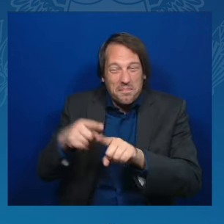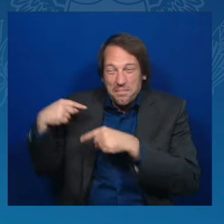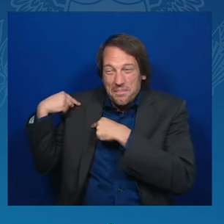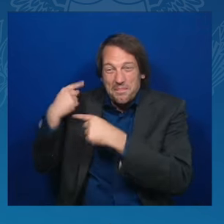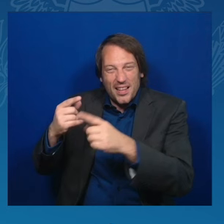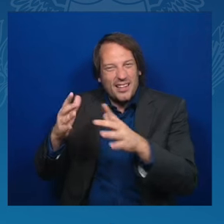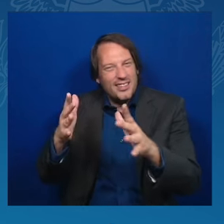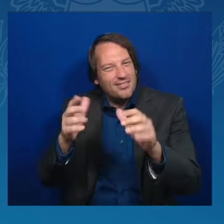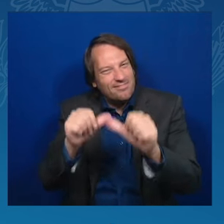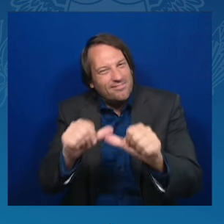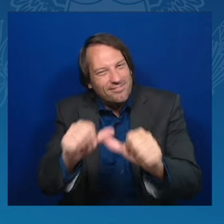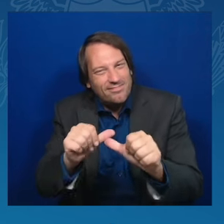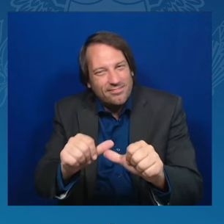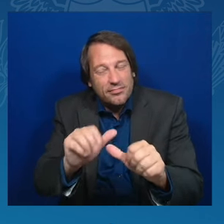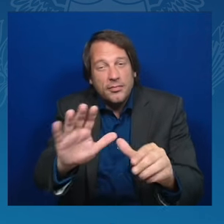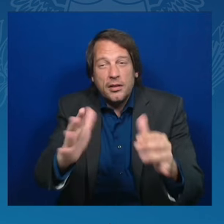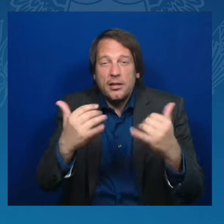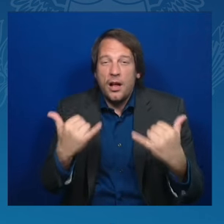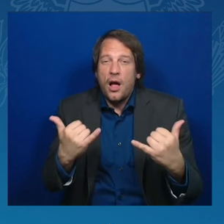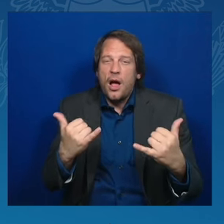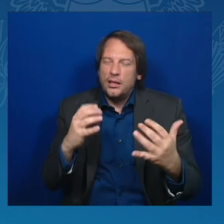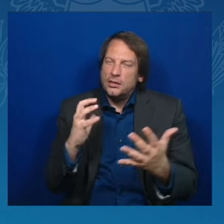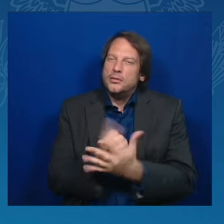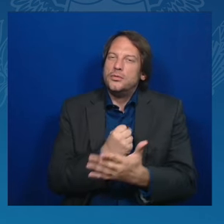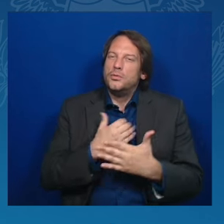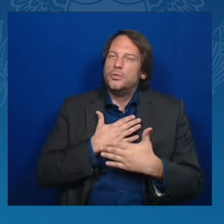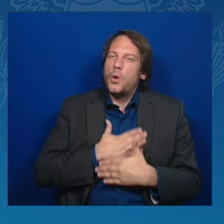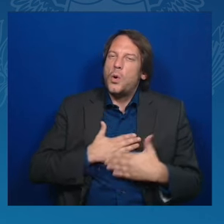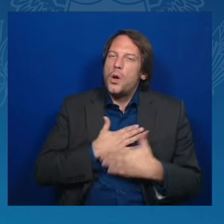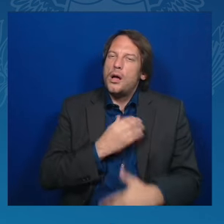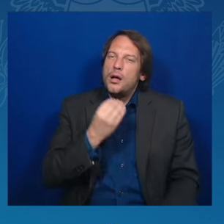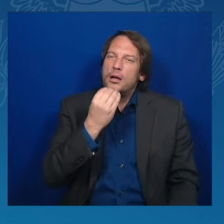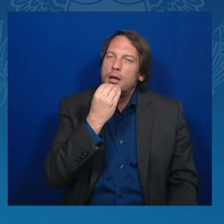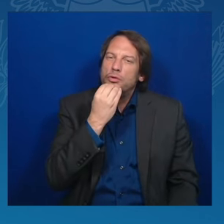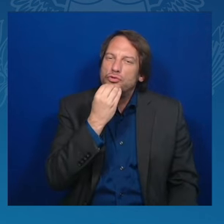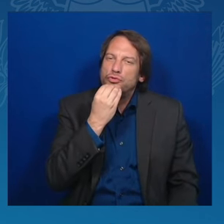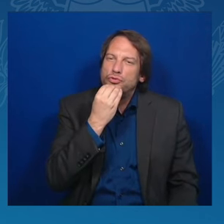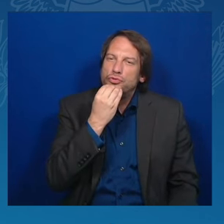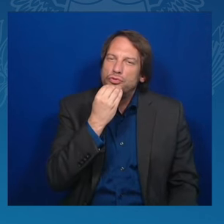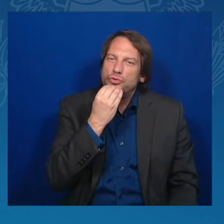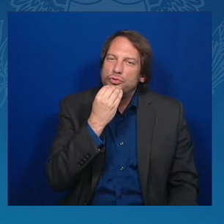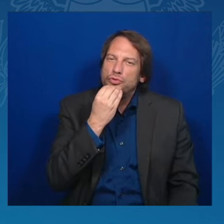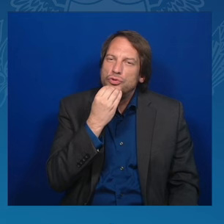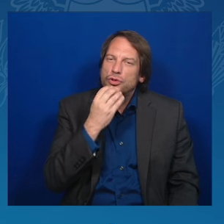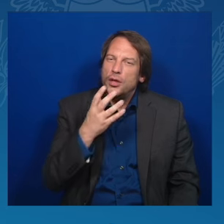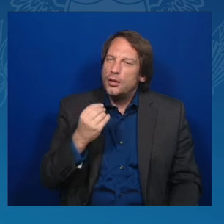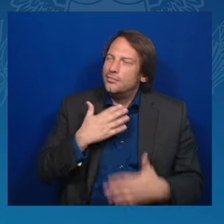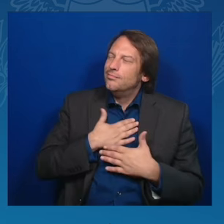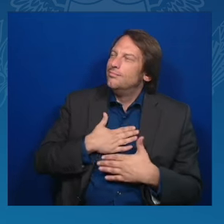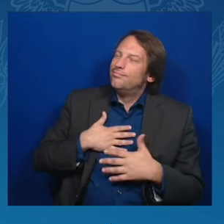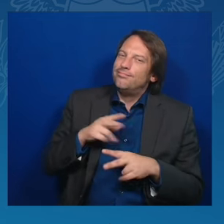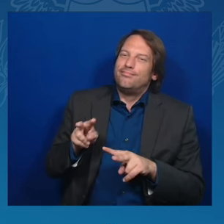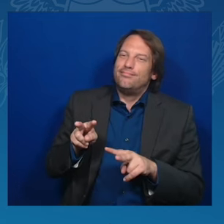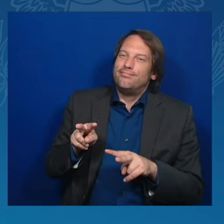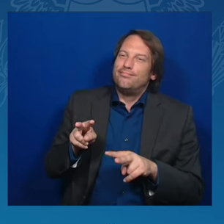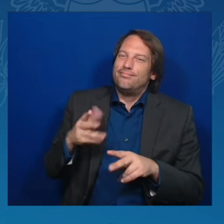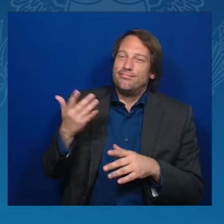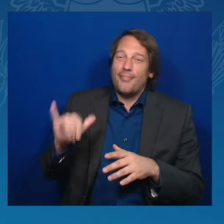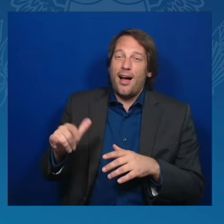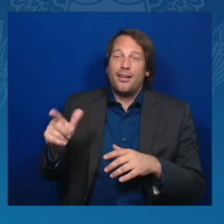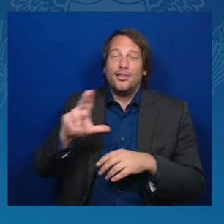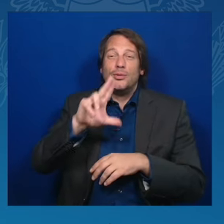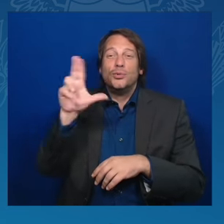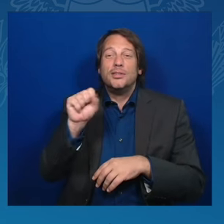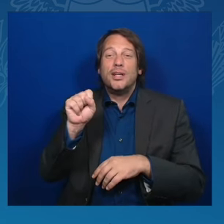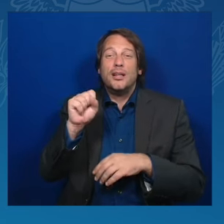The unwavering Japan-U.S. relationship of today is all due to your passion and a